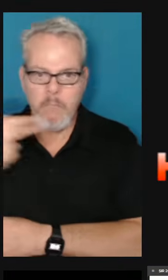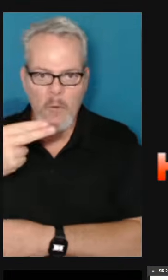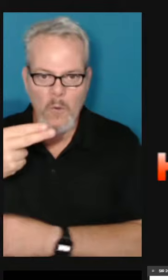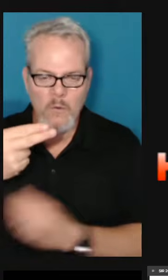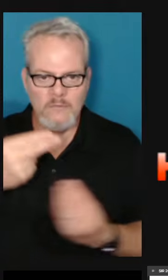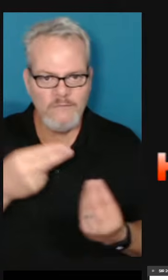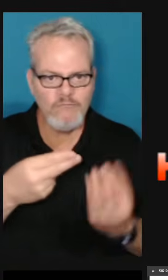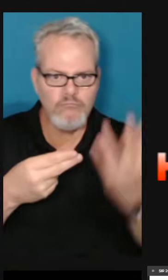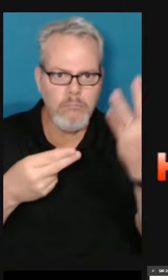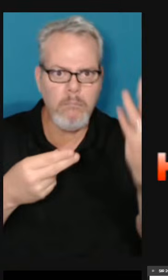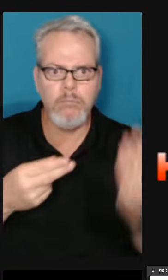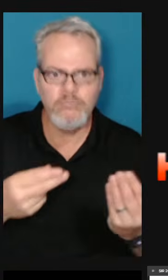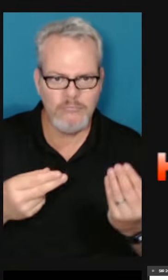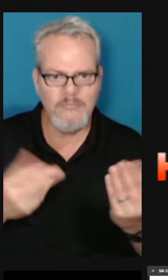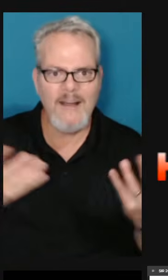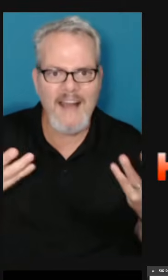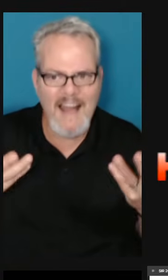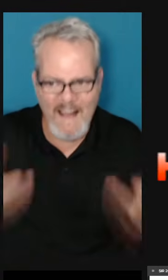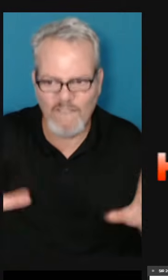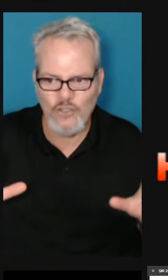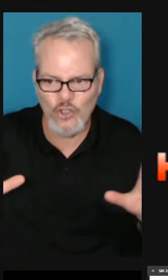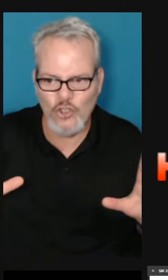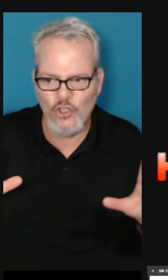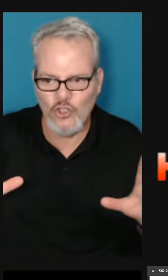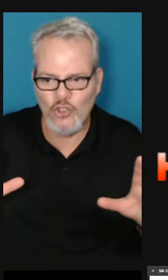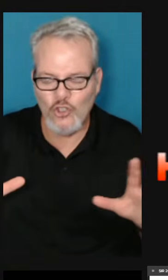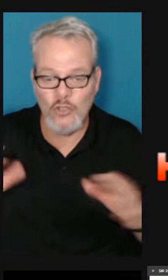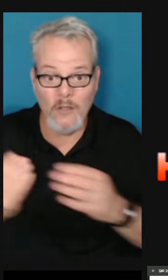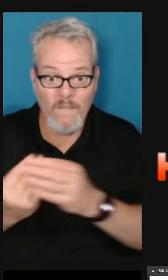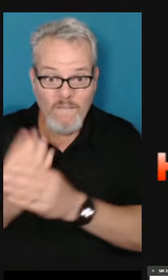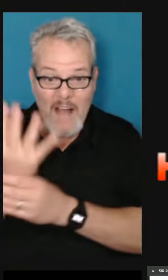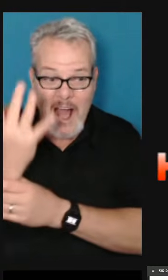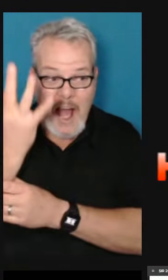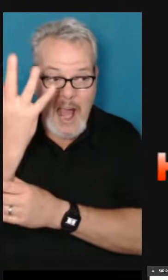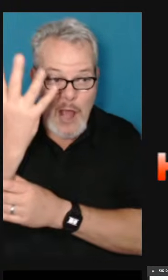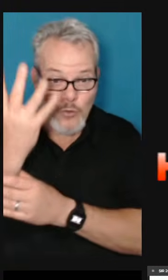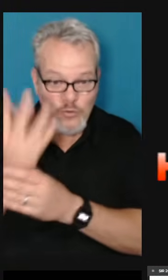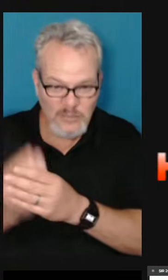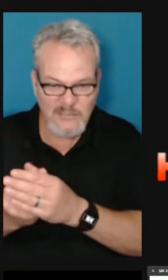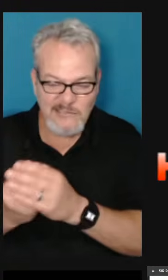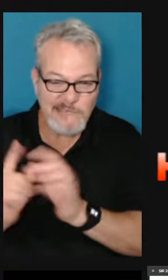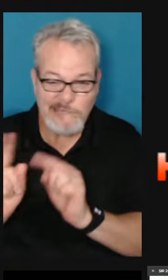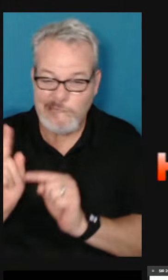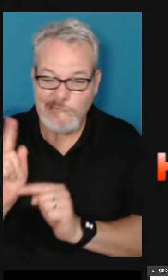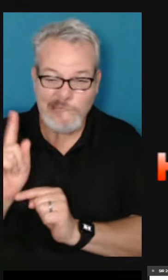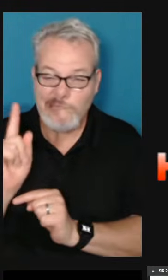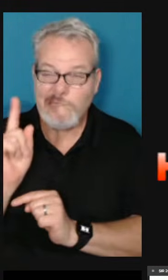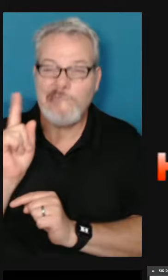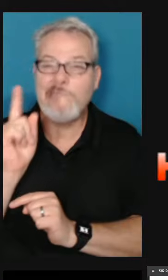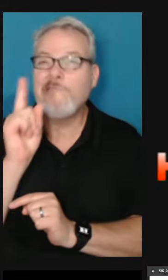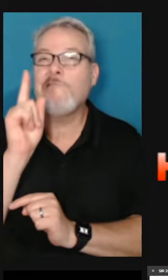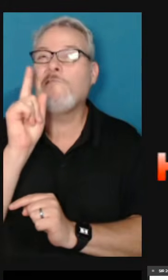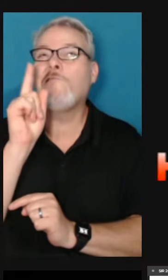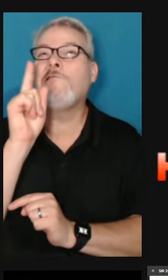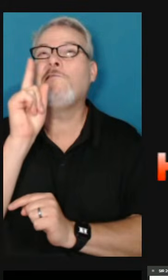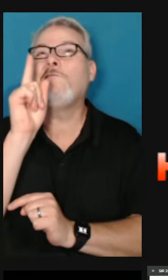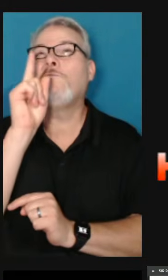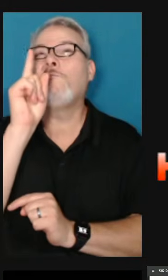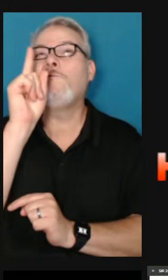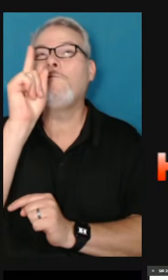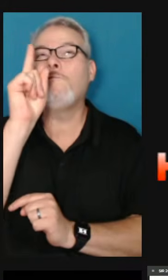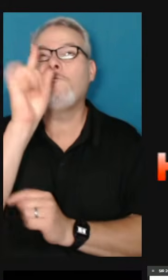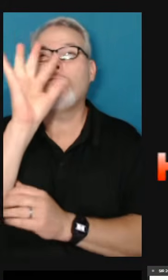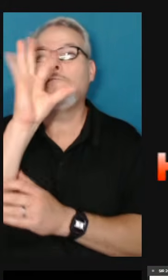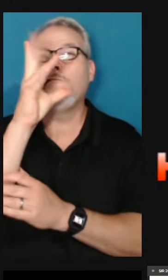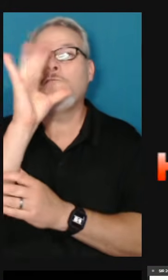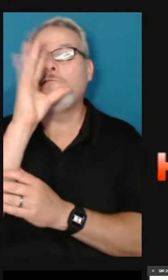the jet, always. The fountains are jetting much higher than they return to